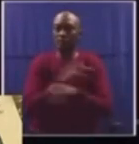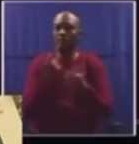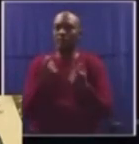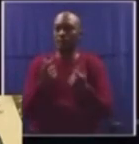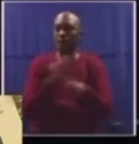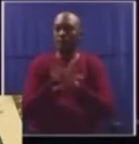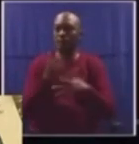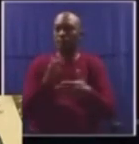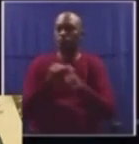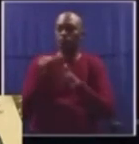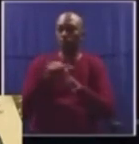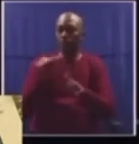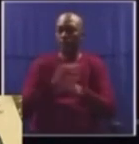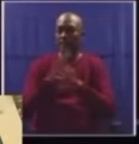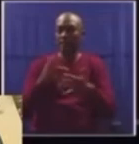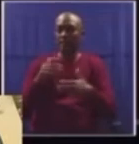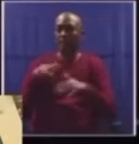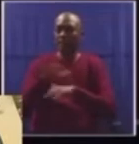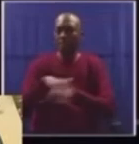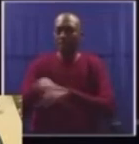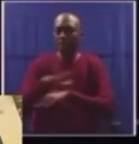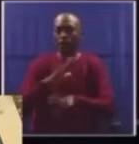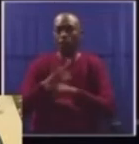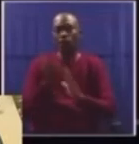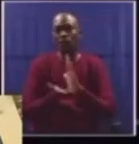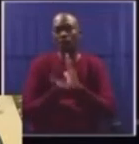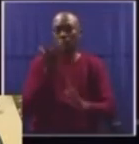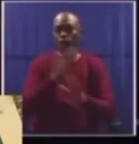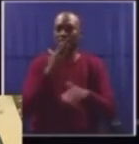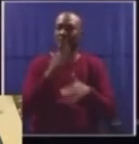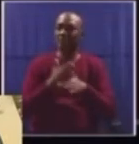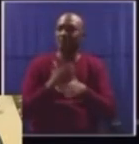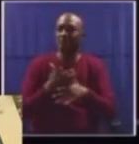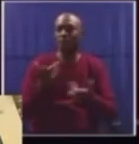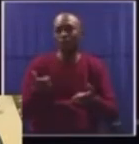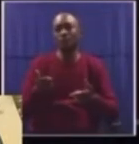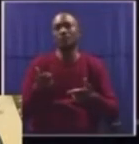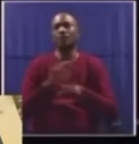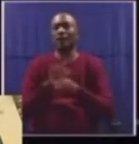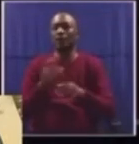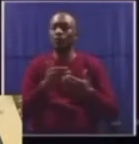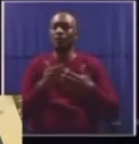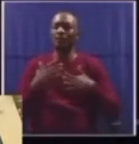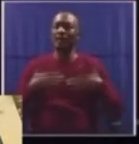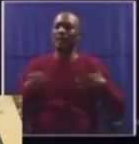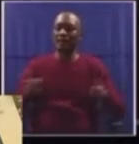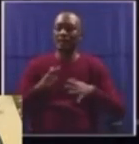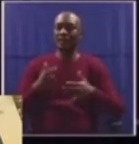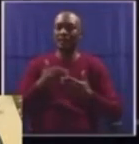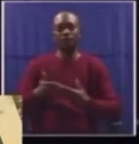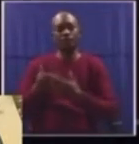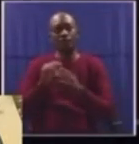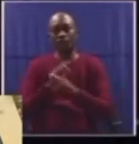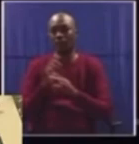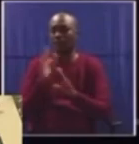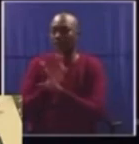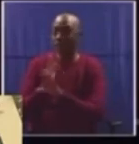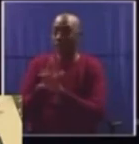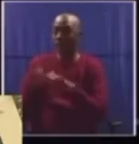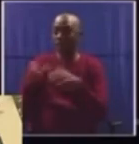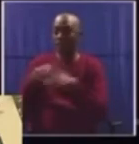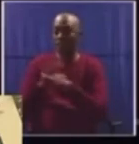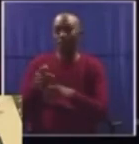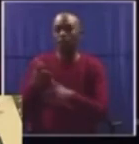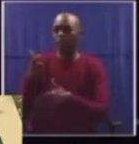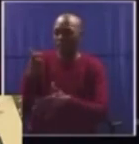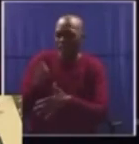better the infrastructure, increase the workforce, and provision of quality of healthcare will end up in the hands of private sector who will claim from